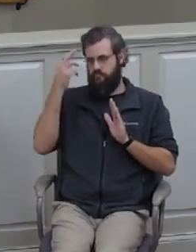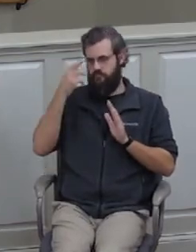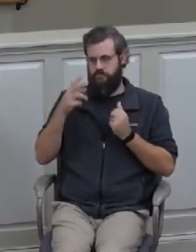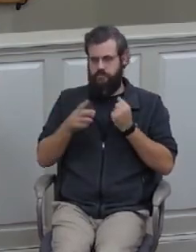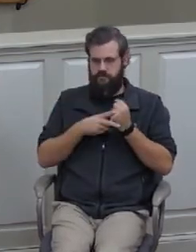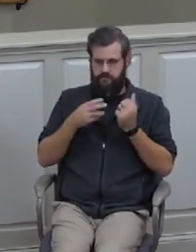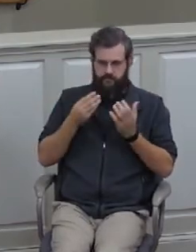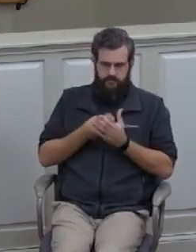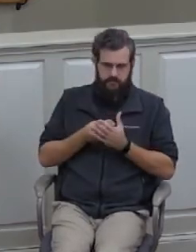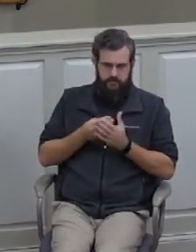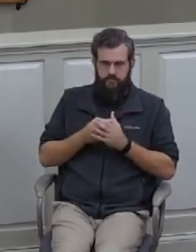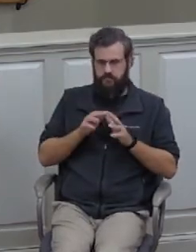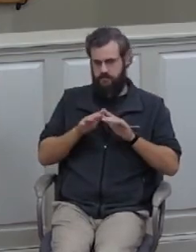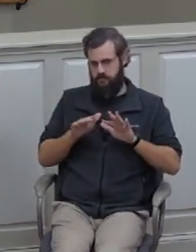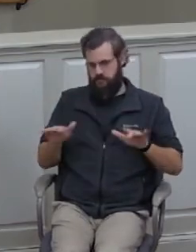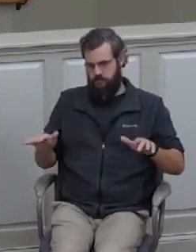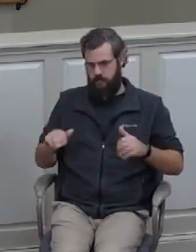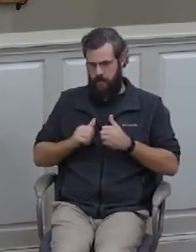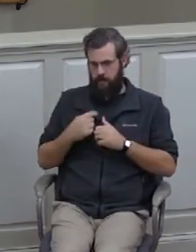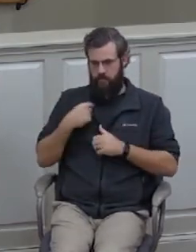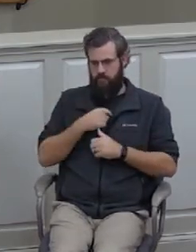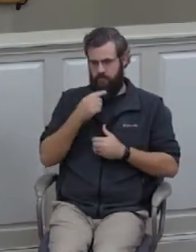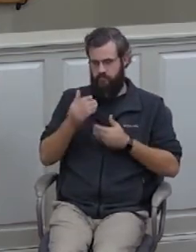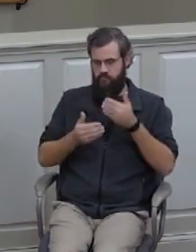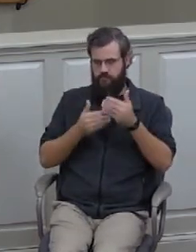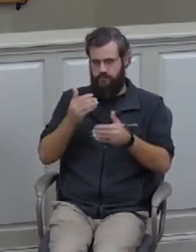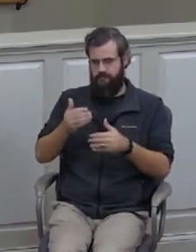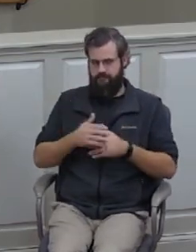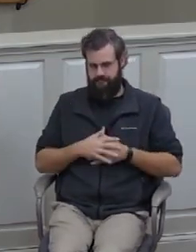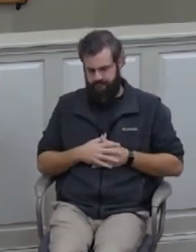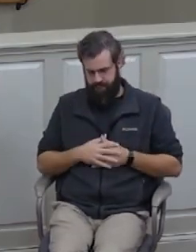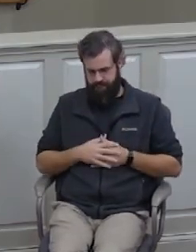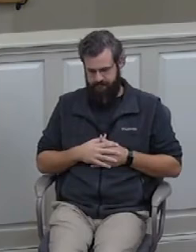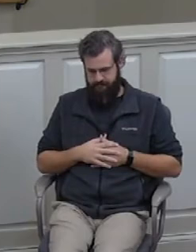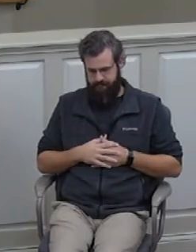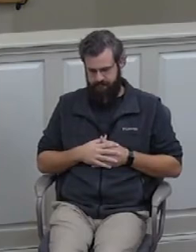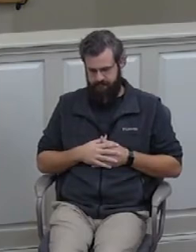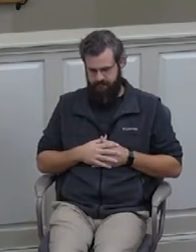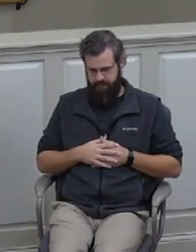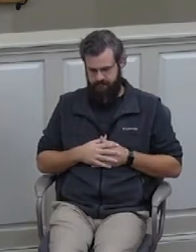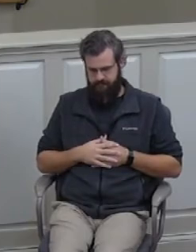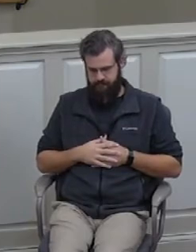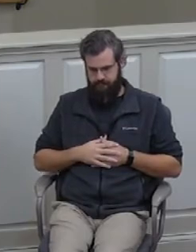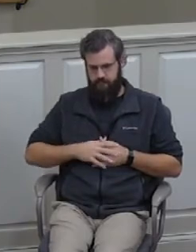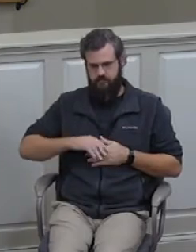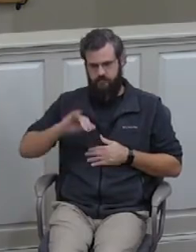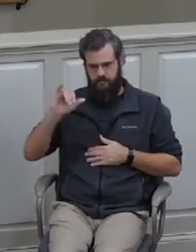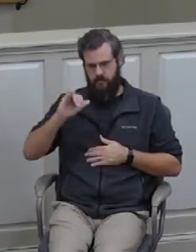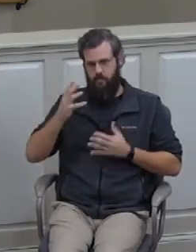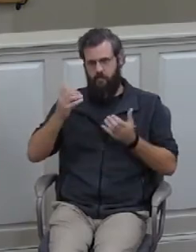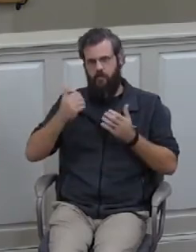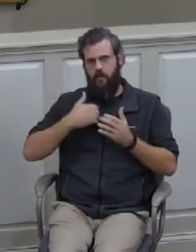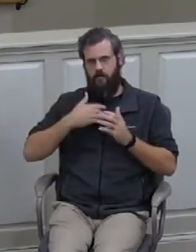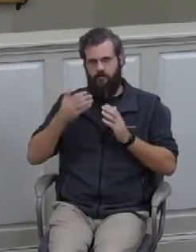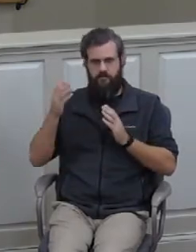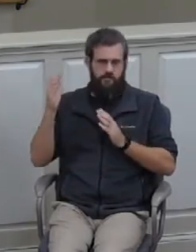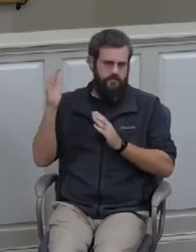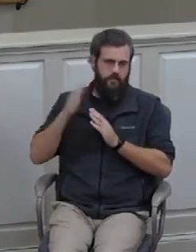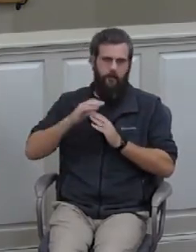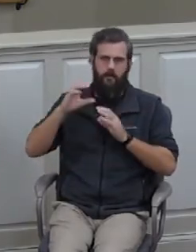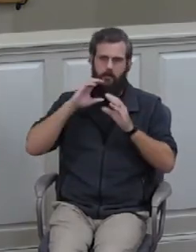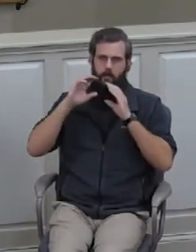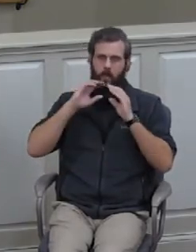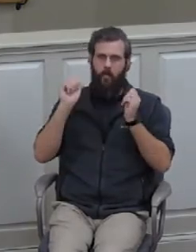in proceeding in the manner in which we are. And also hoping to achieve superior communication in this new